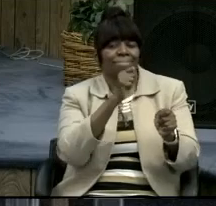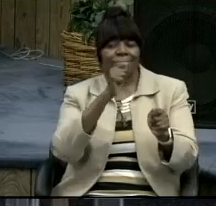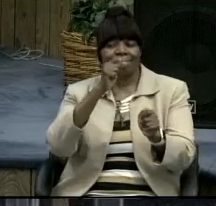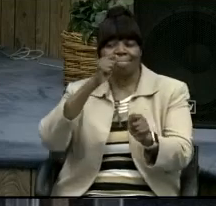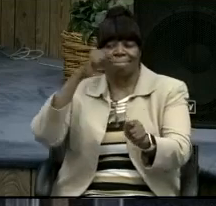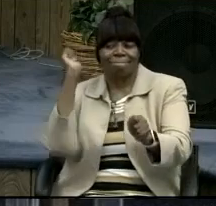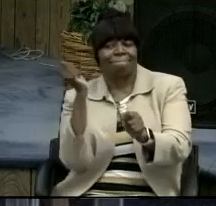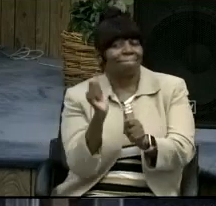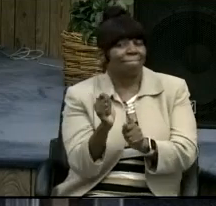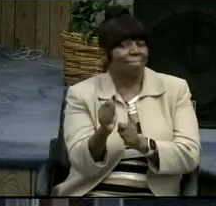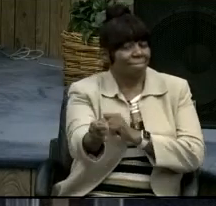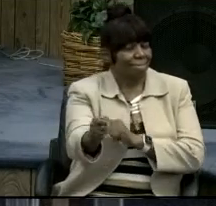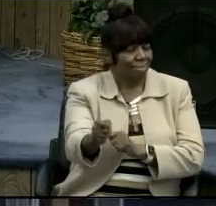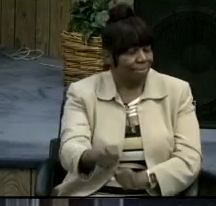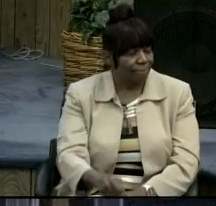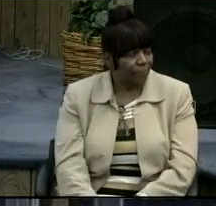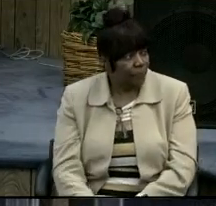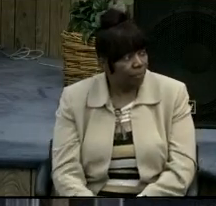amen.